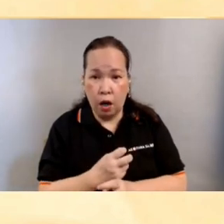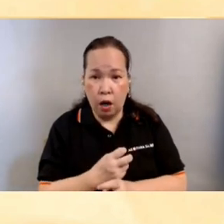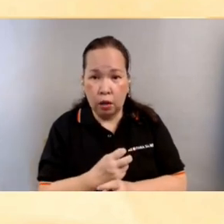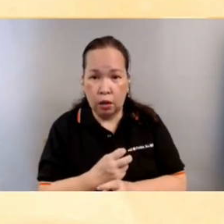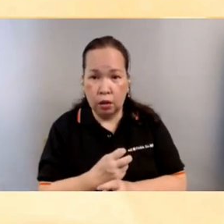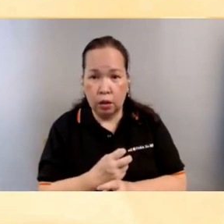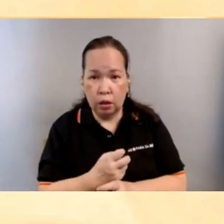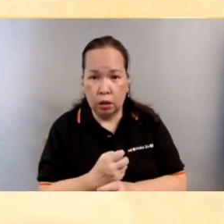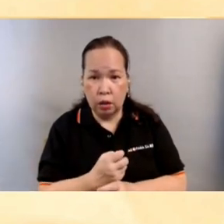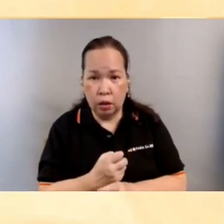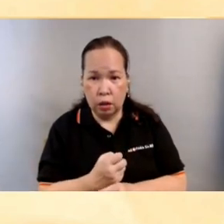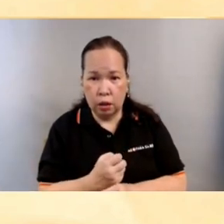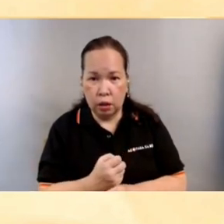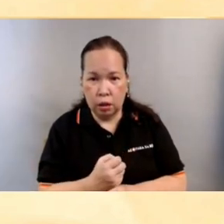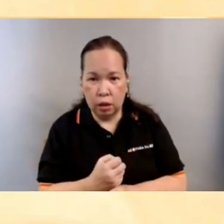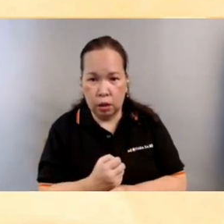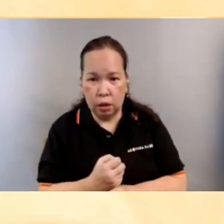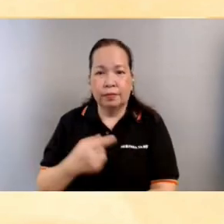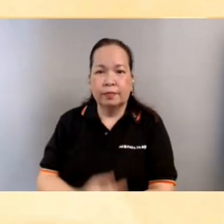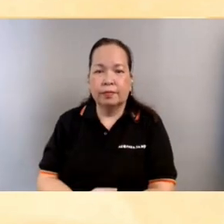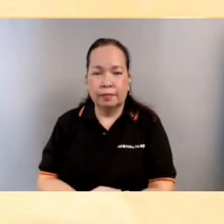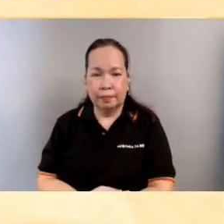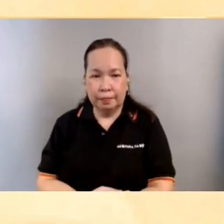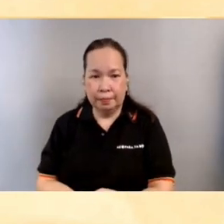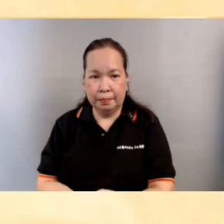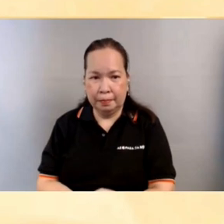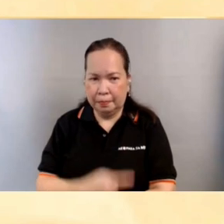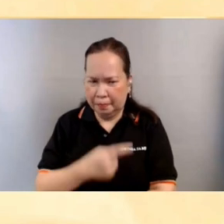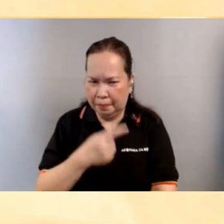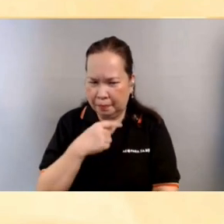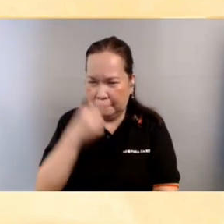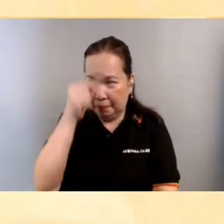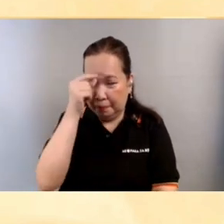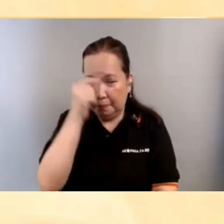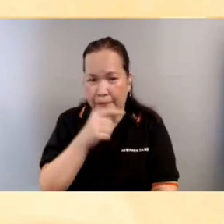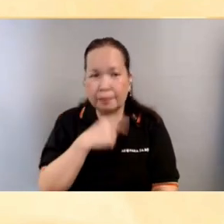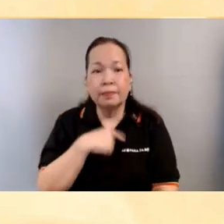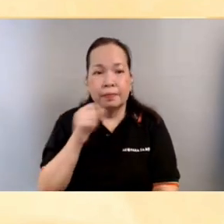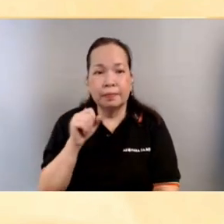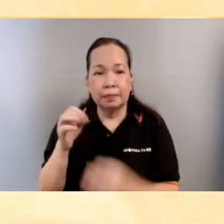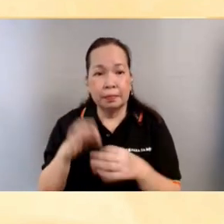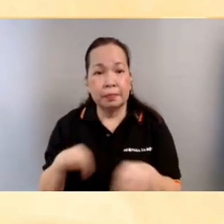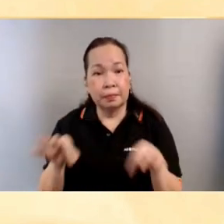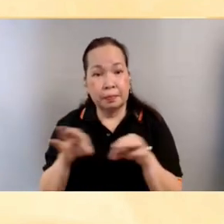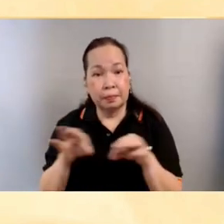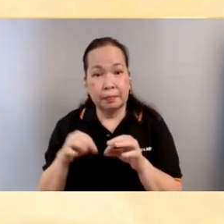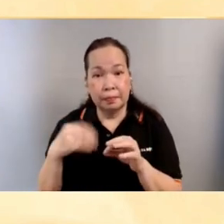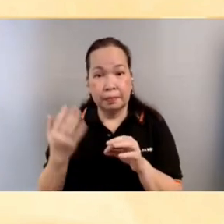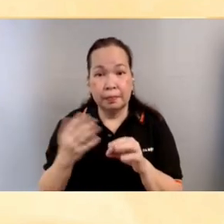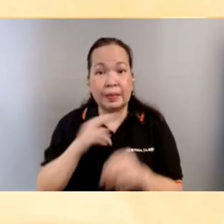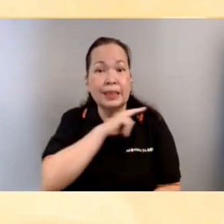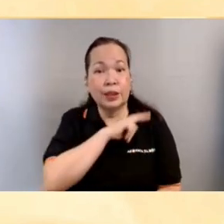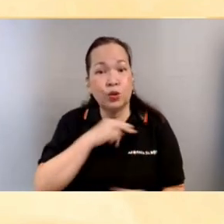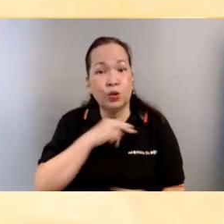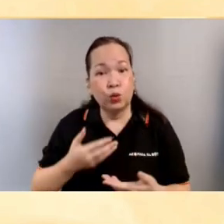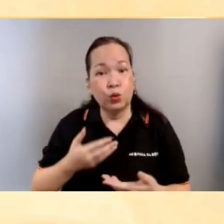is difficult to be expressed like with words. Okay. Yes. So important to look at the natural way. We are